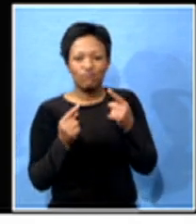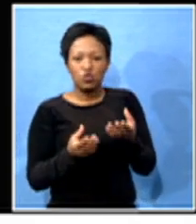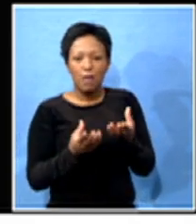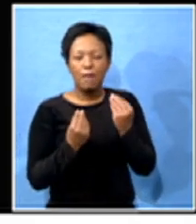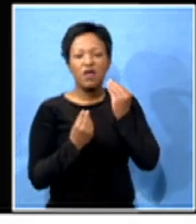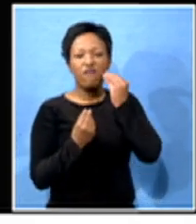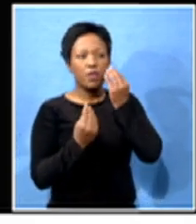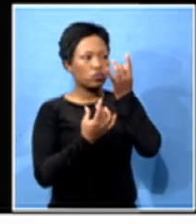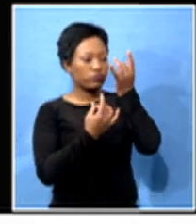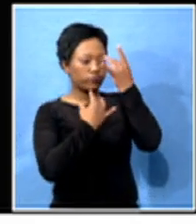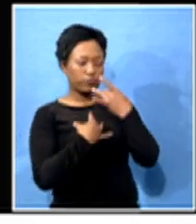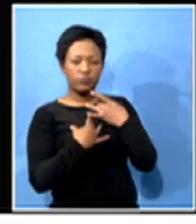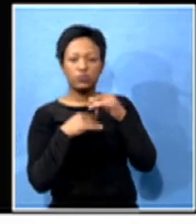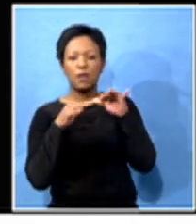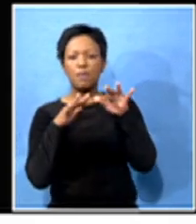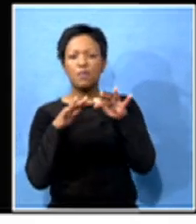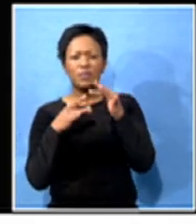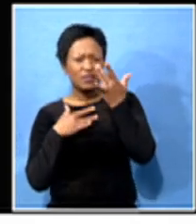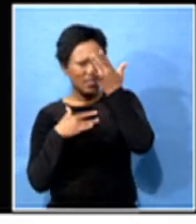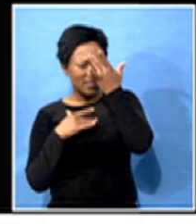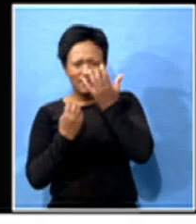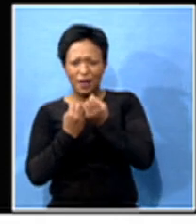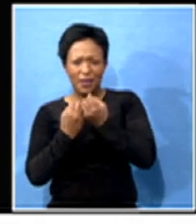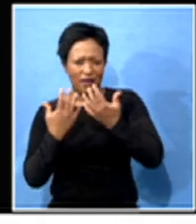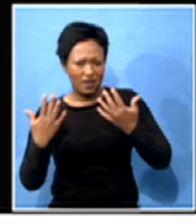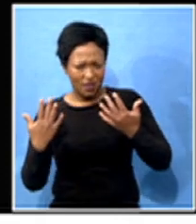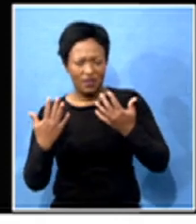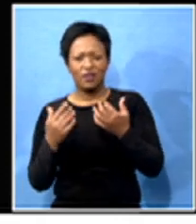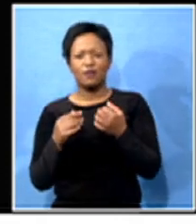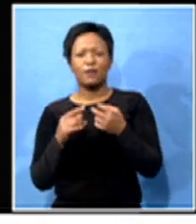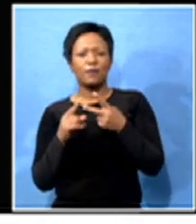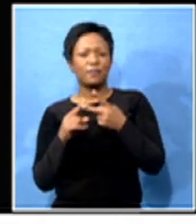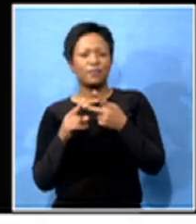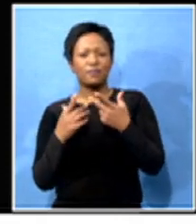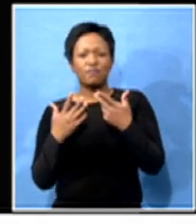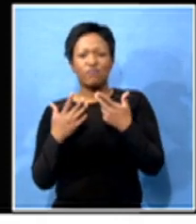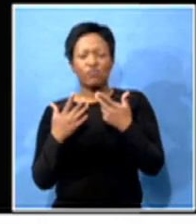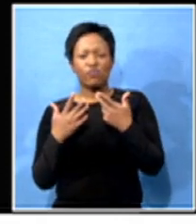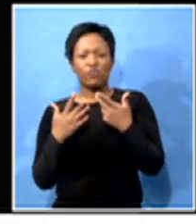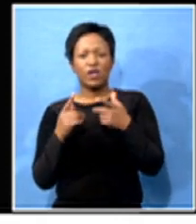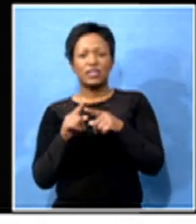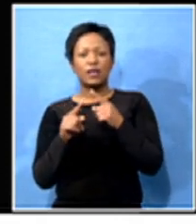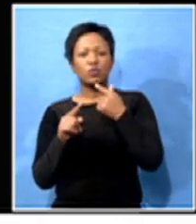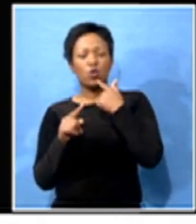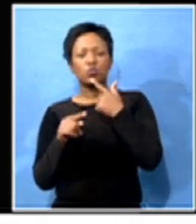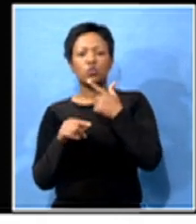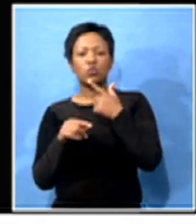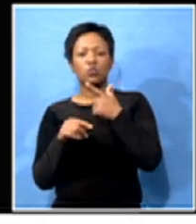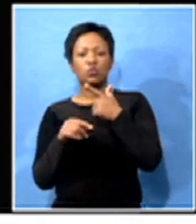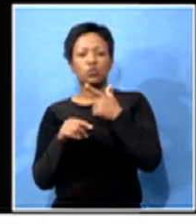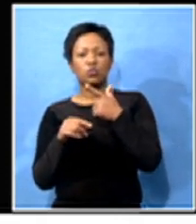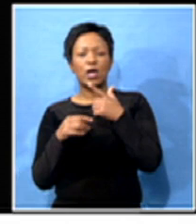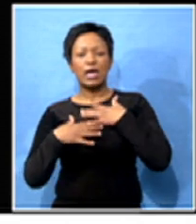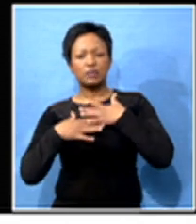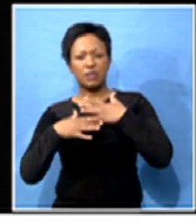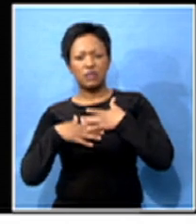to tell us how many people are sick and how many suffering from the respiratory illnesses,